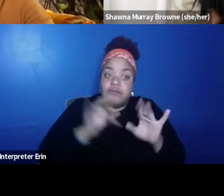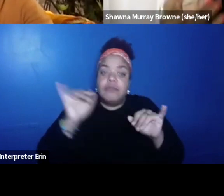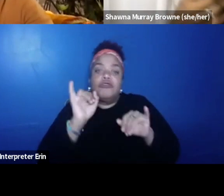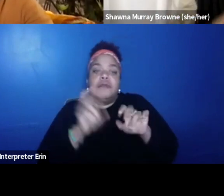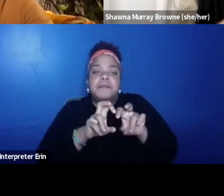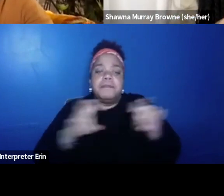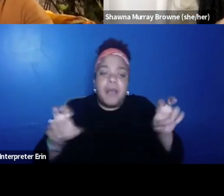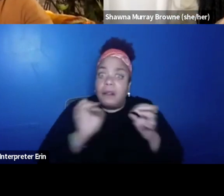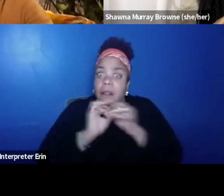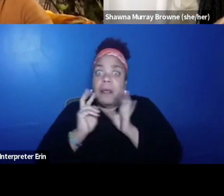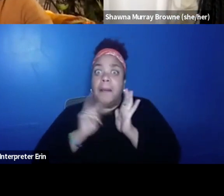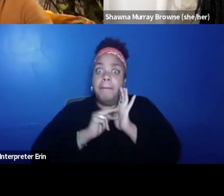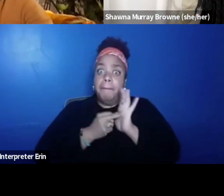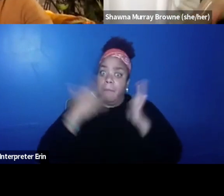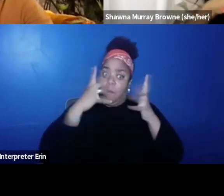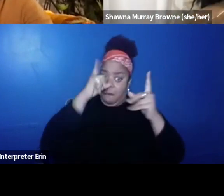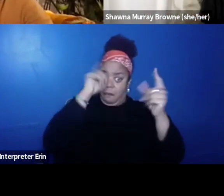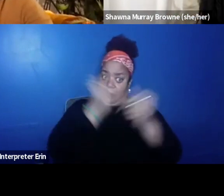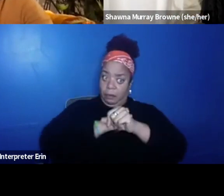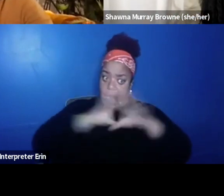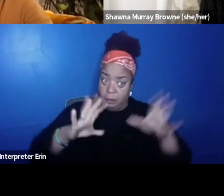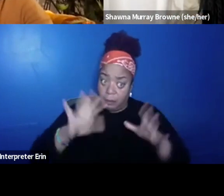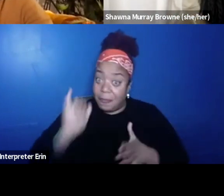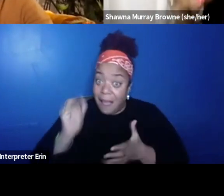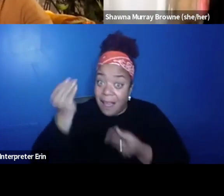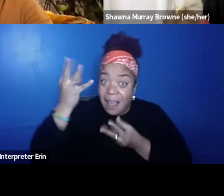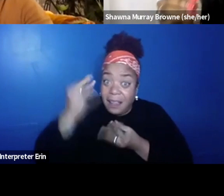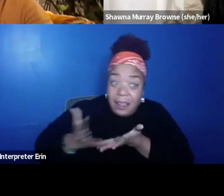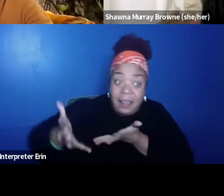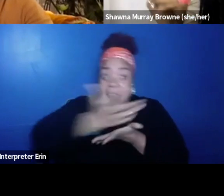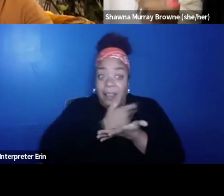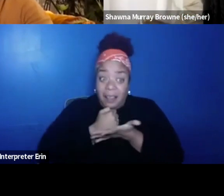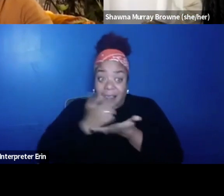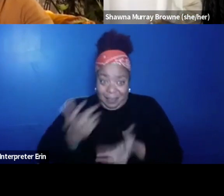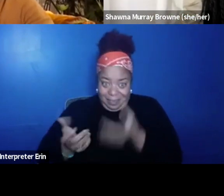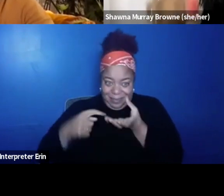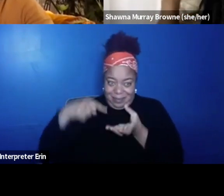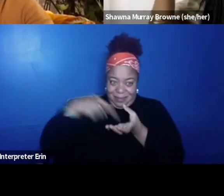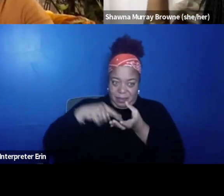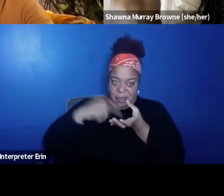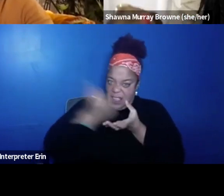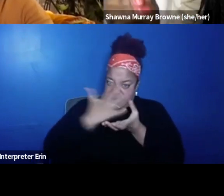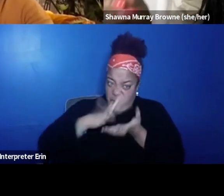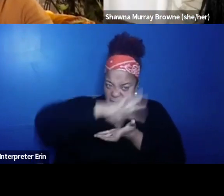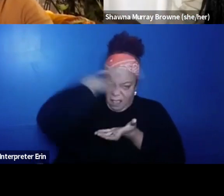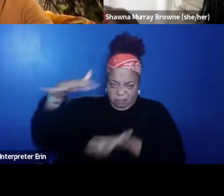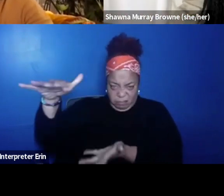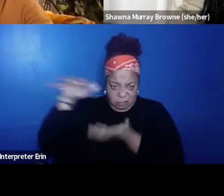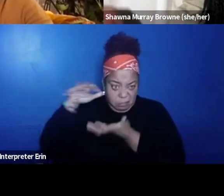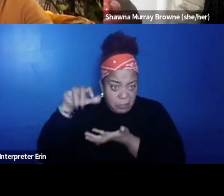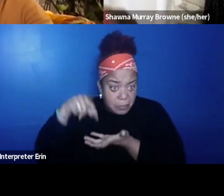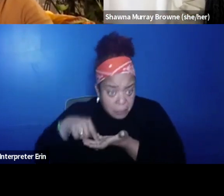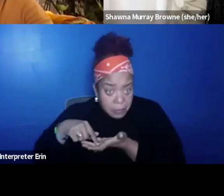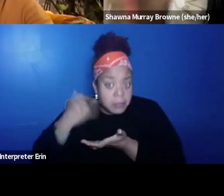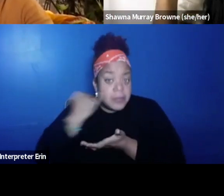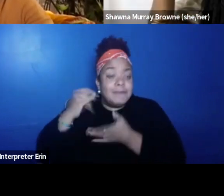What kind of data is being gathered there, right? Basically everything. In order for a practitioner to be able to offer certain services